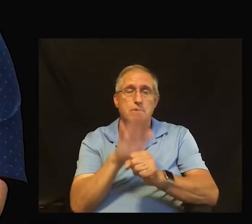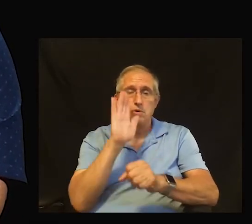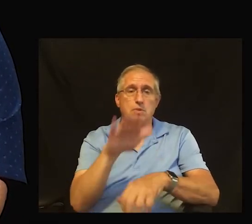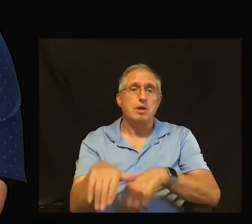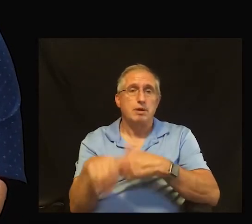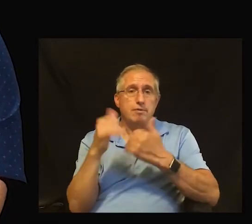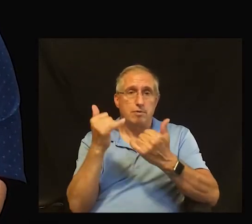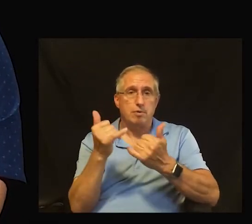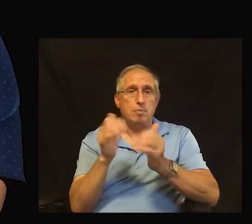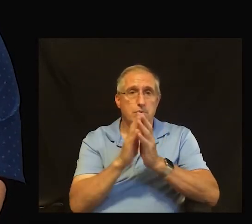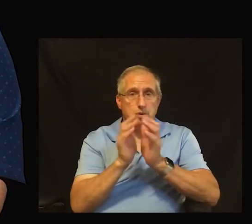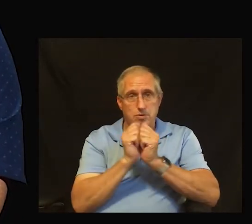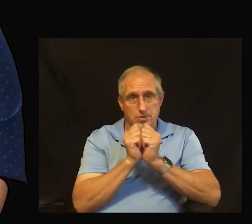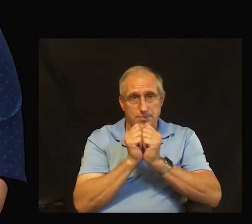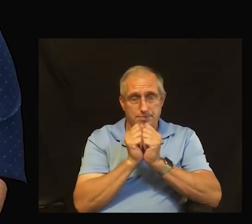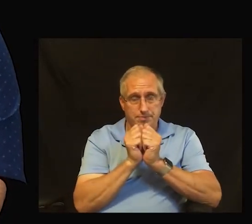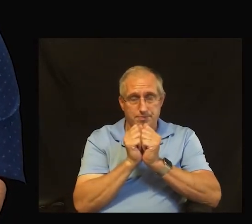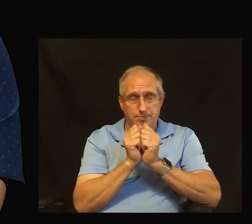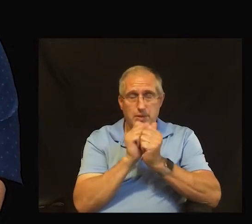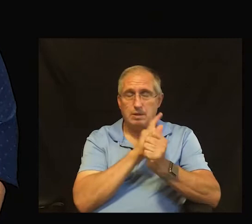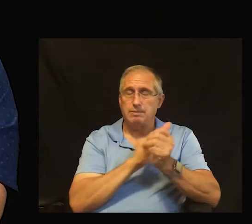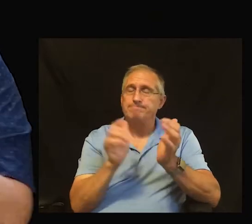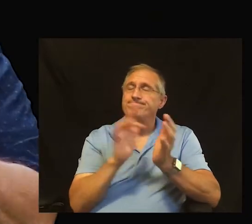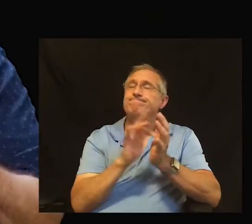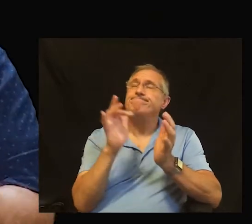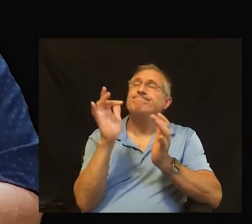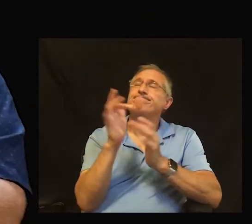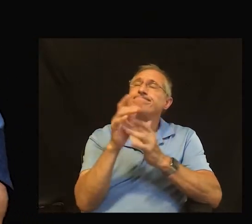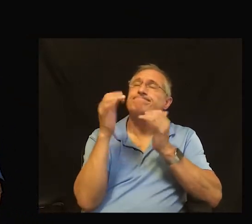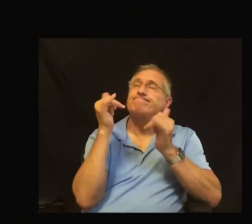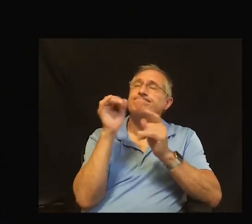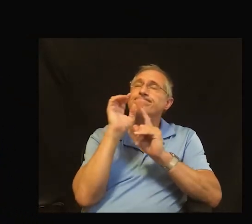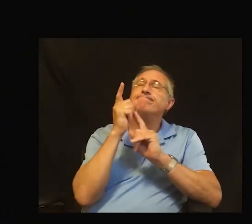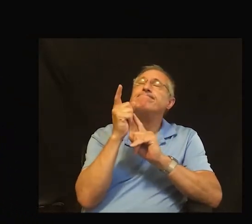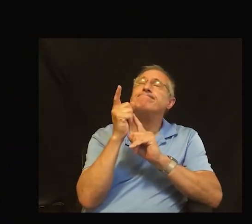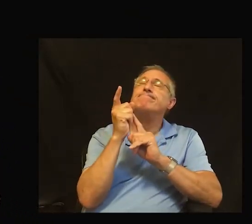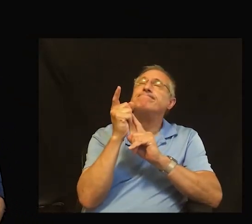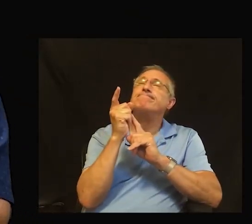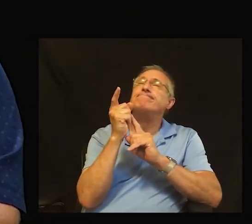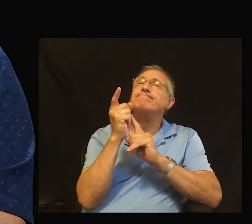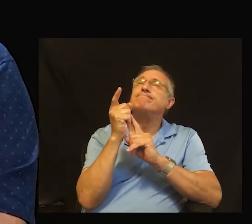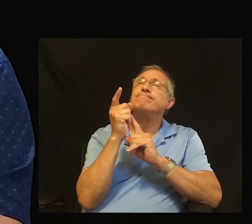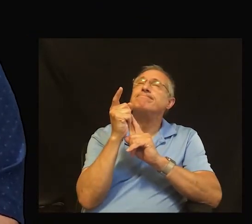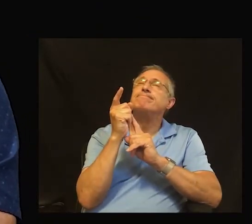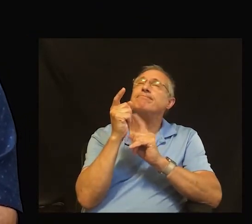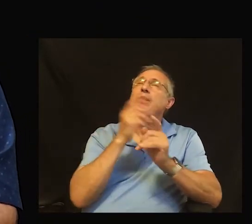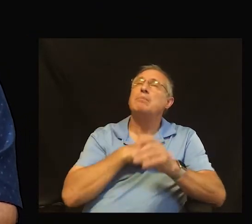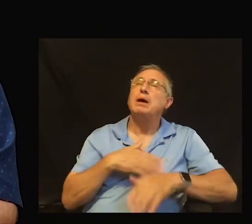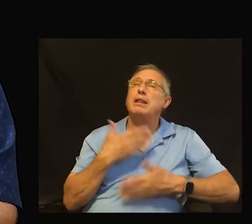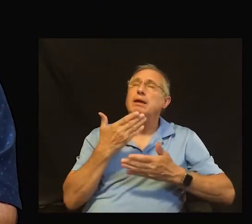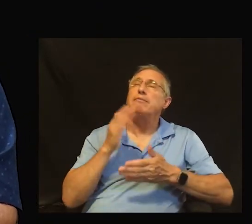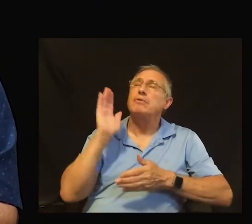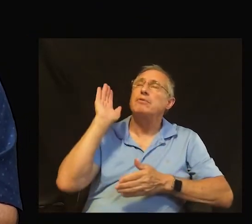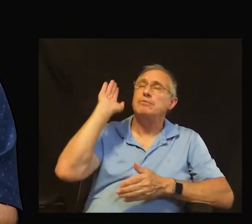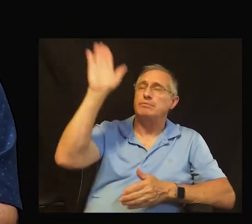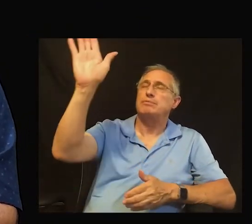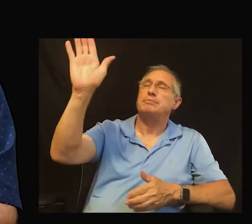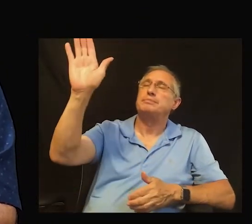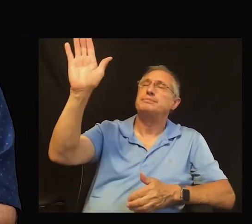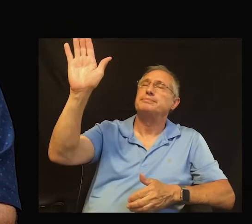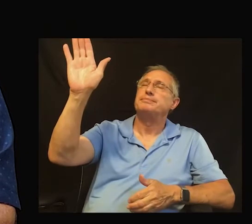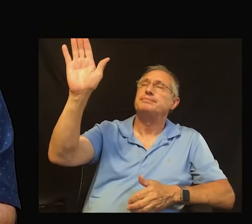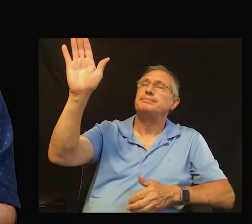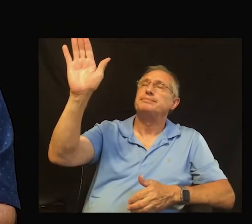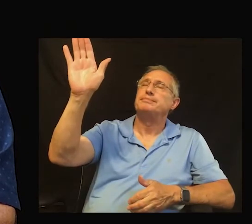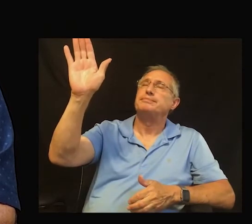to commit your life to him, then pray this with me right now. Just say this: "Lord Jesus, right now in this moment, I commit my life